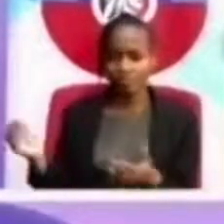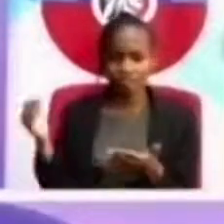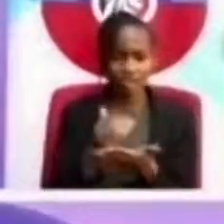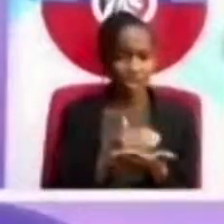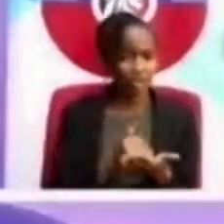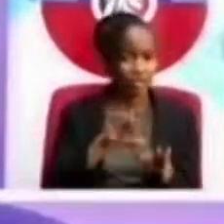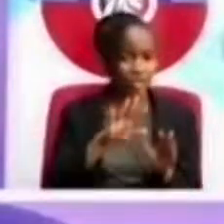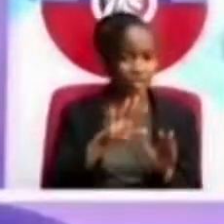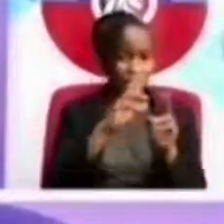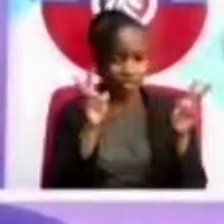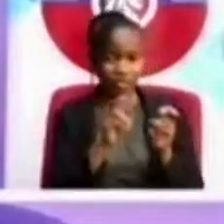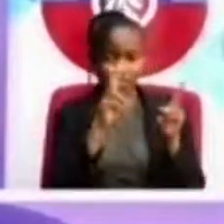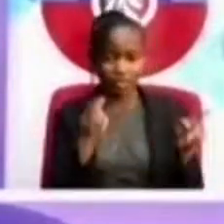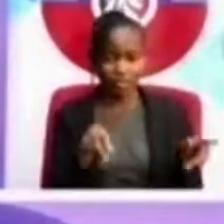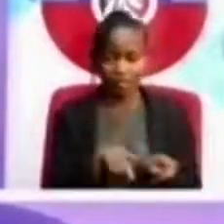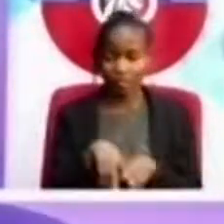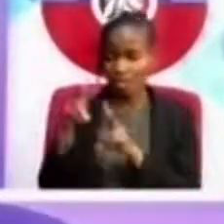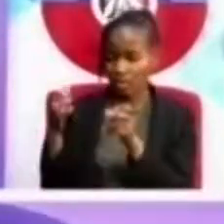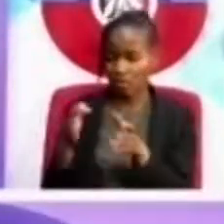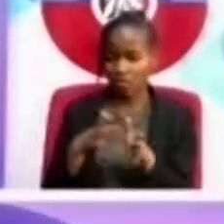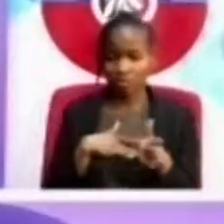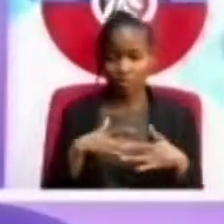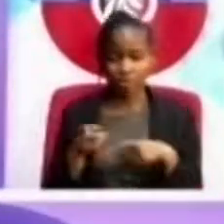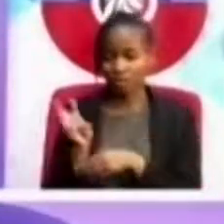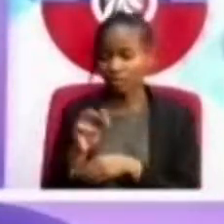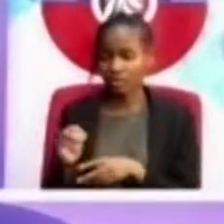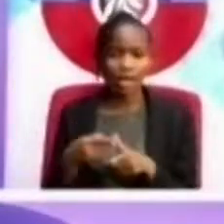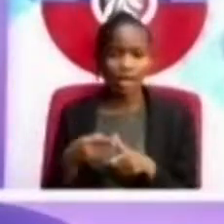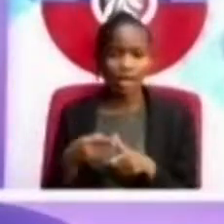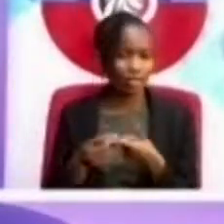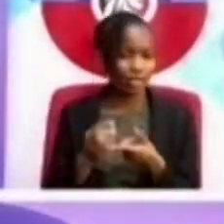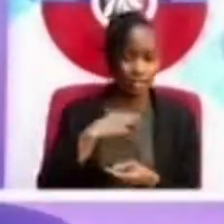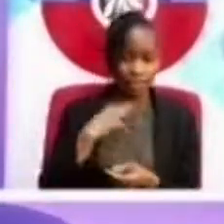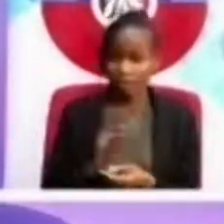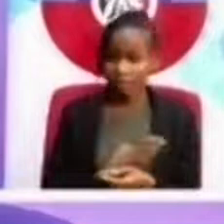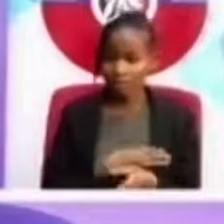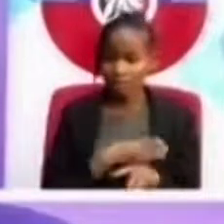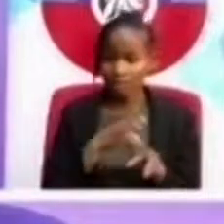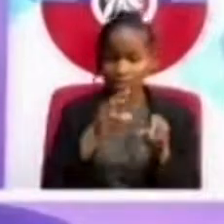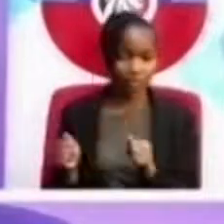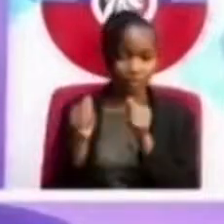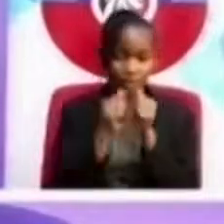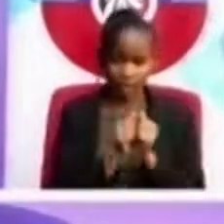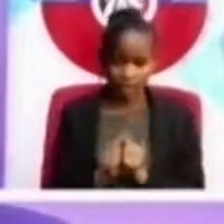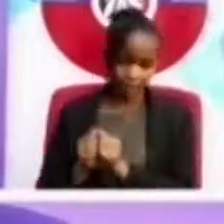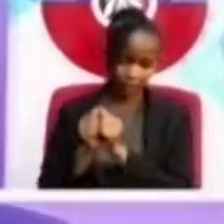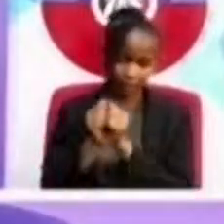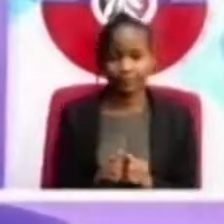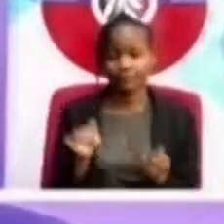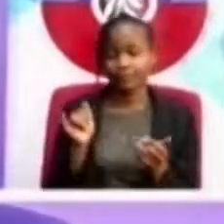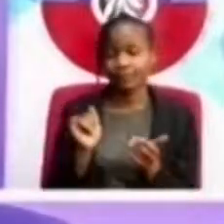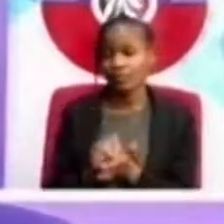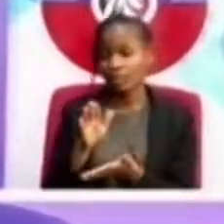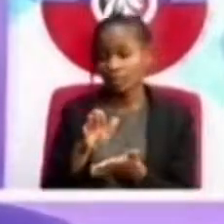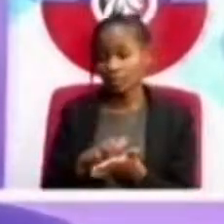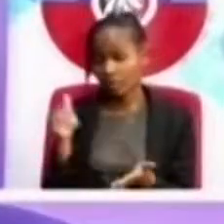the issues of concern to them, and then we resolve them together. This is the most, I think this is the